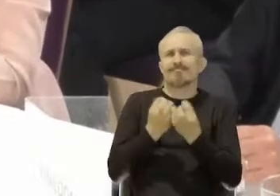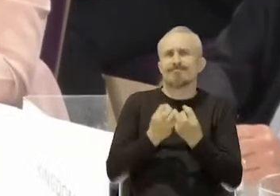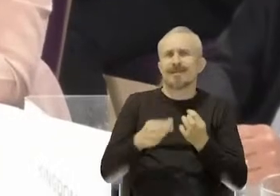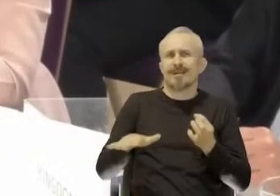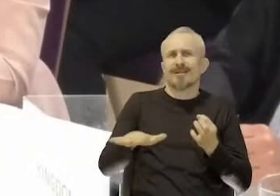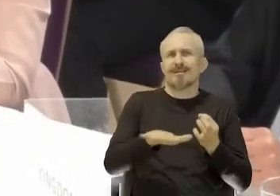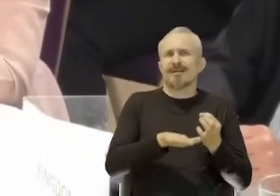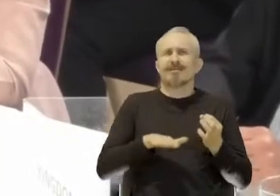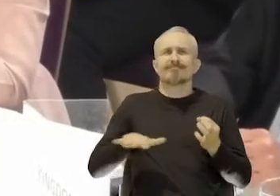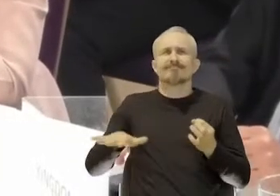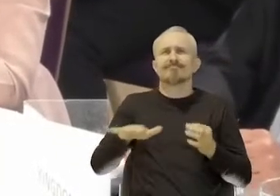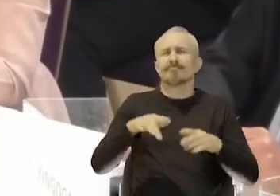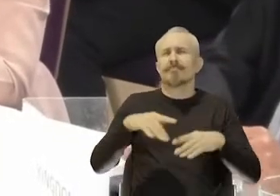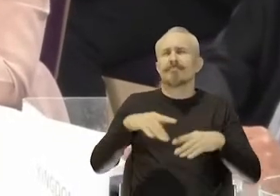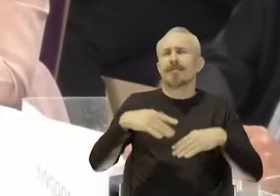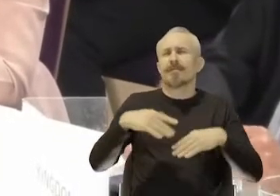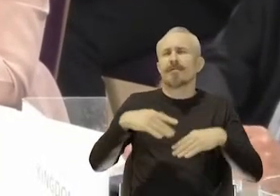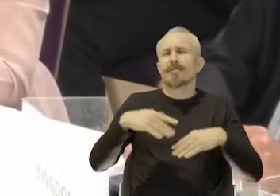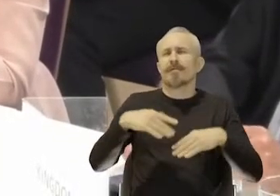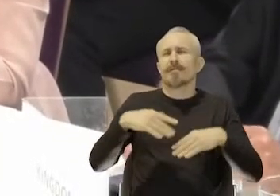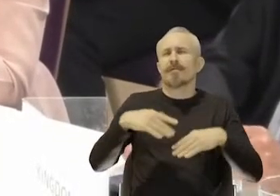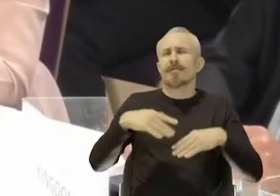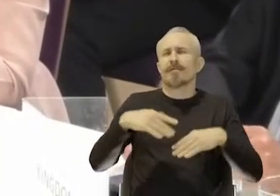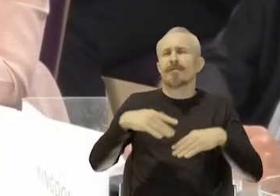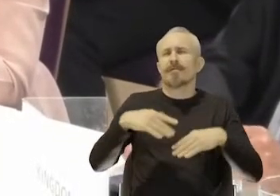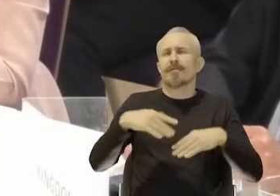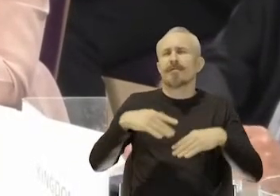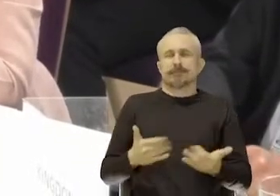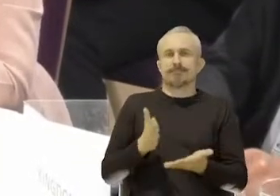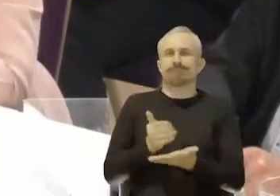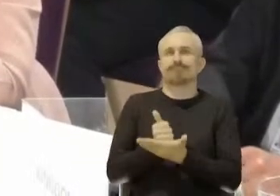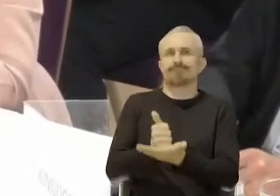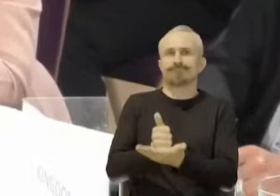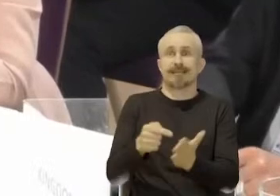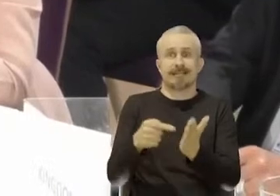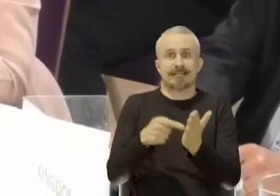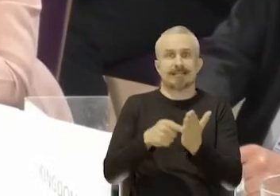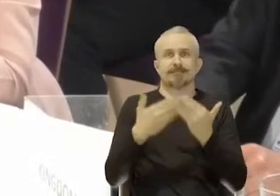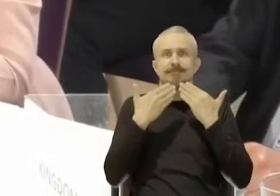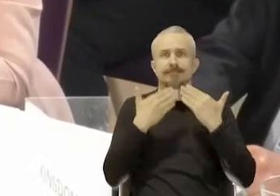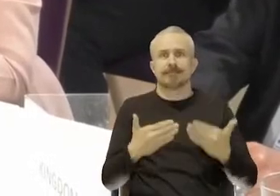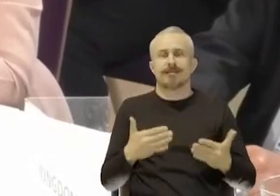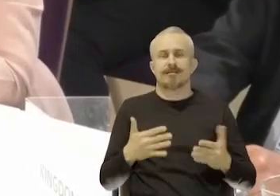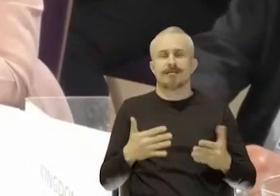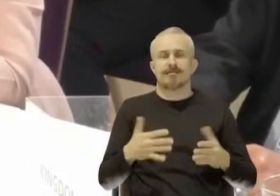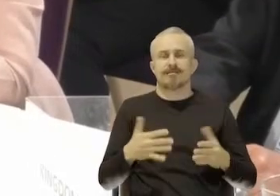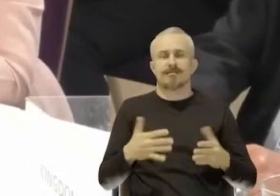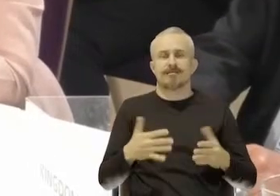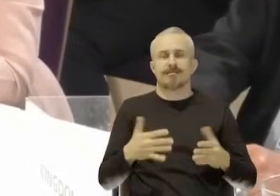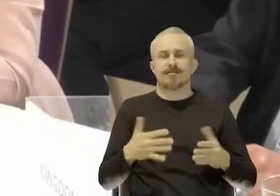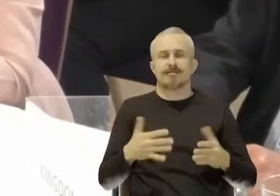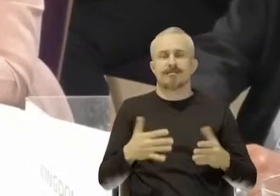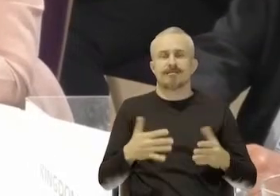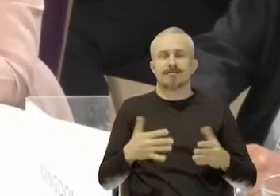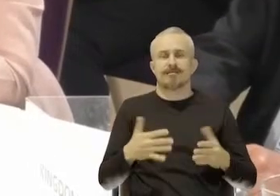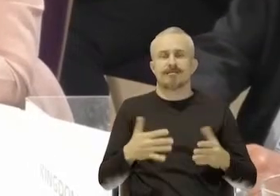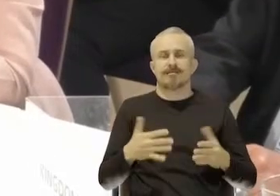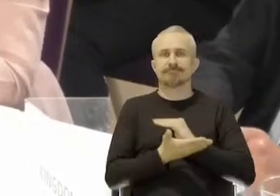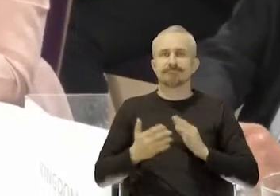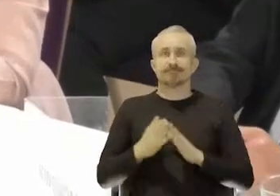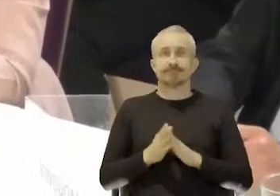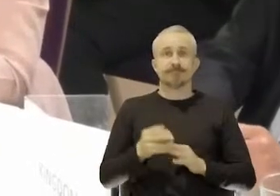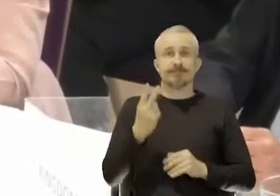areas that don't have enough access to water. In such a way, we contribute to urban development. Starting